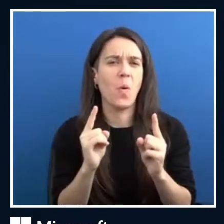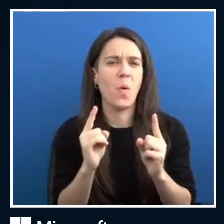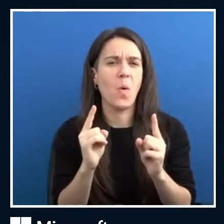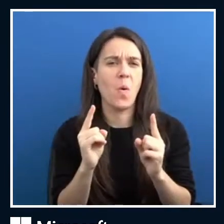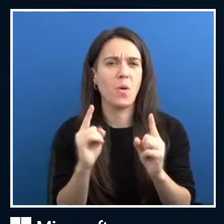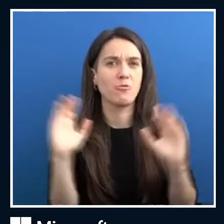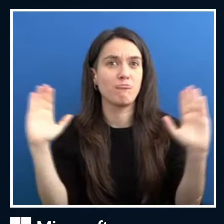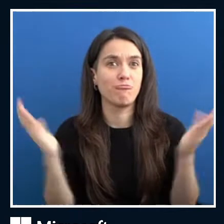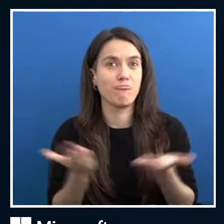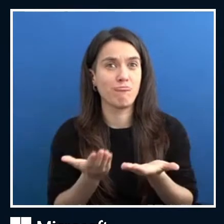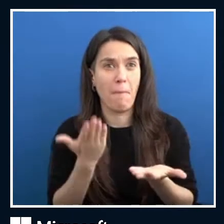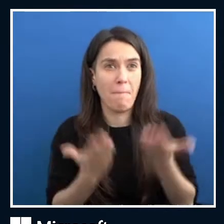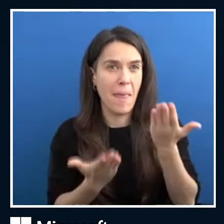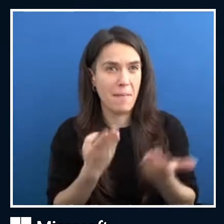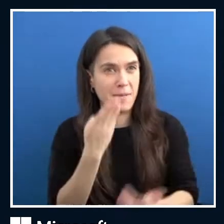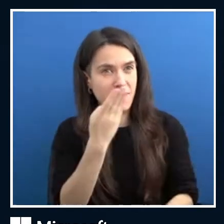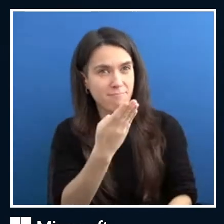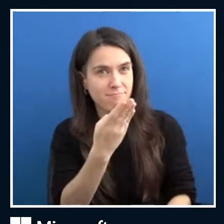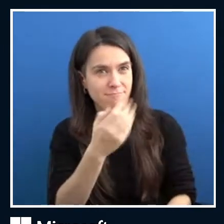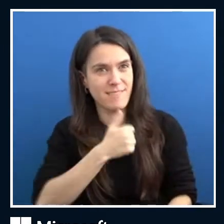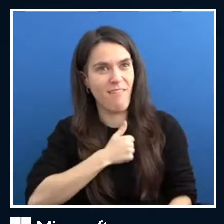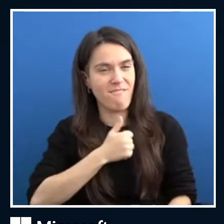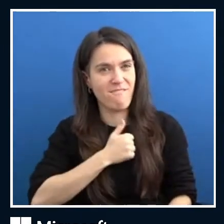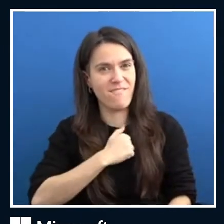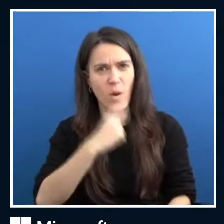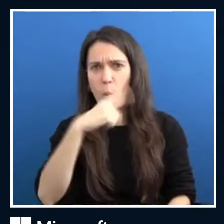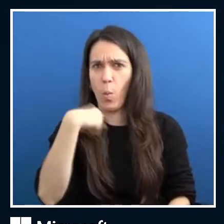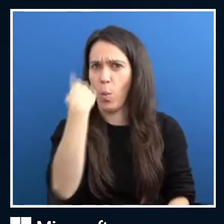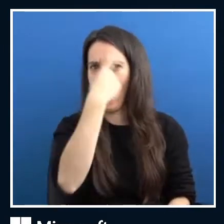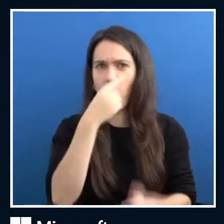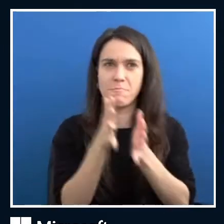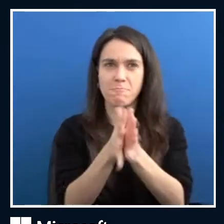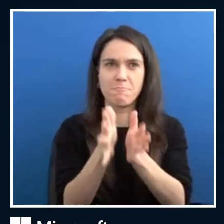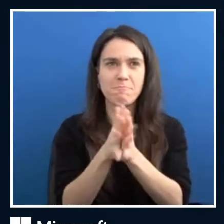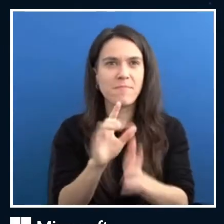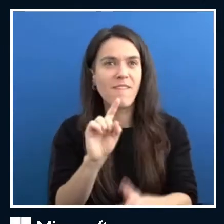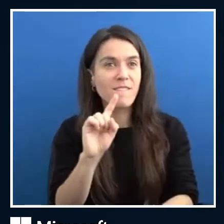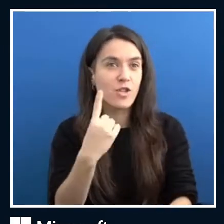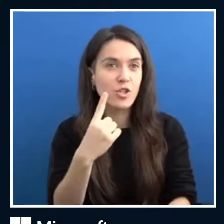introduce yourself briefly? Let's start with Grigory.